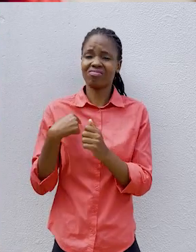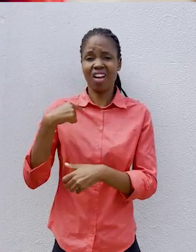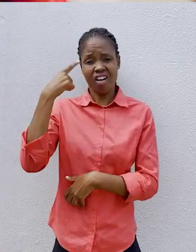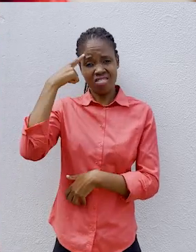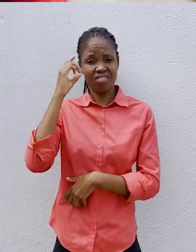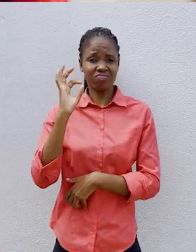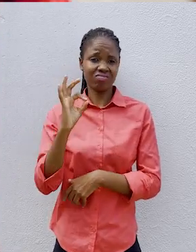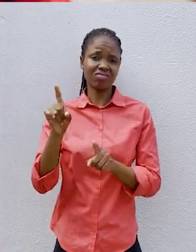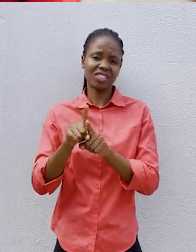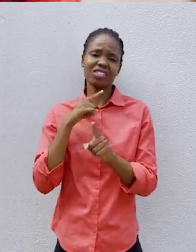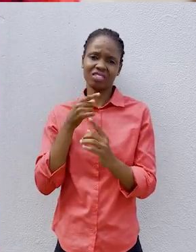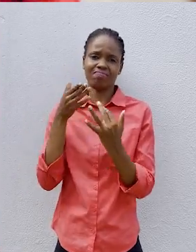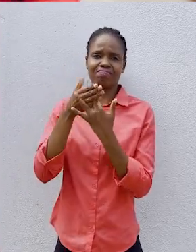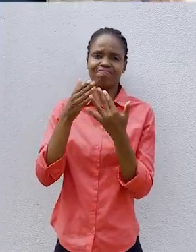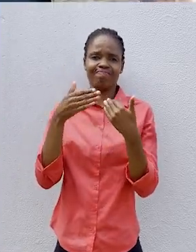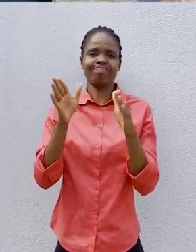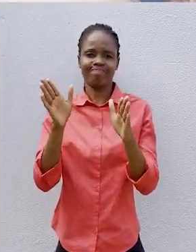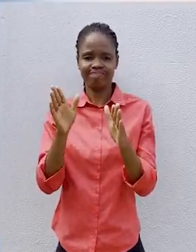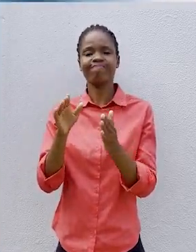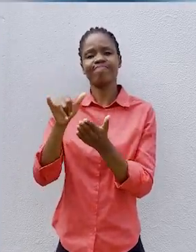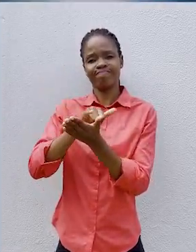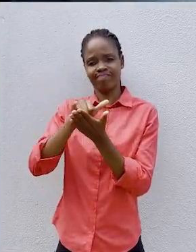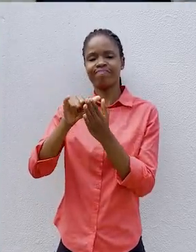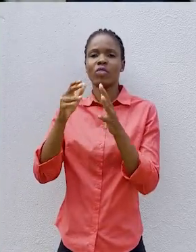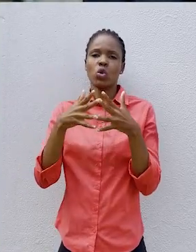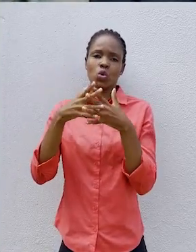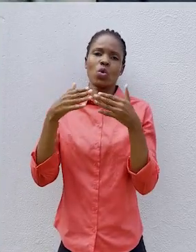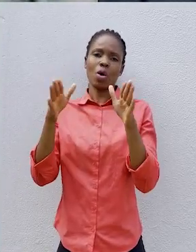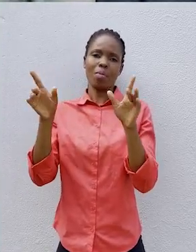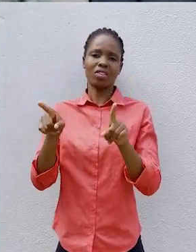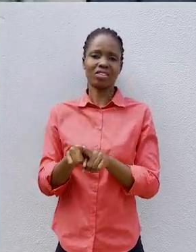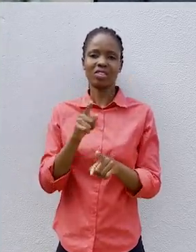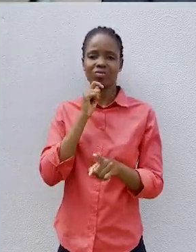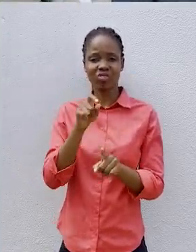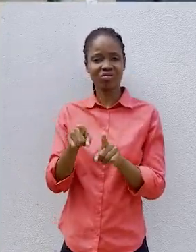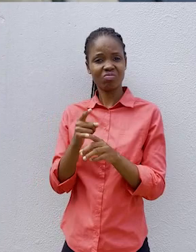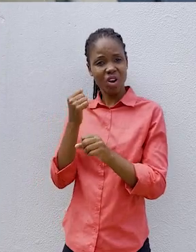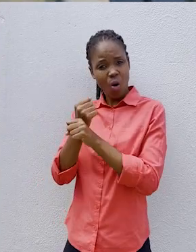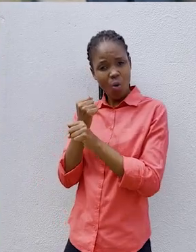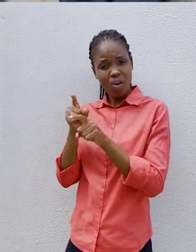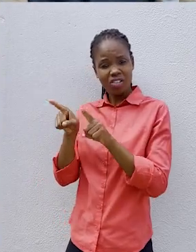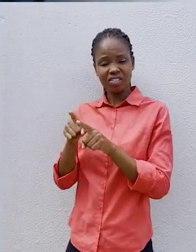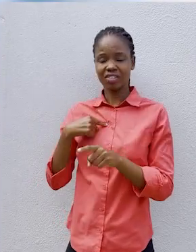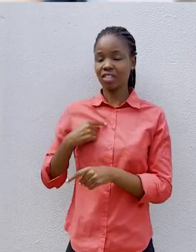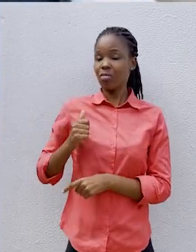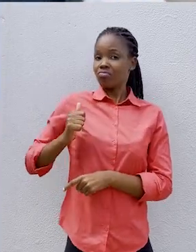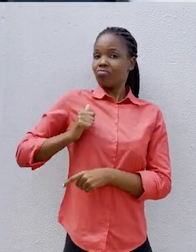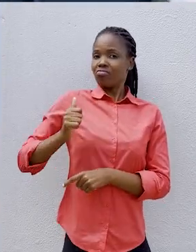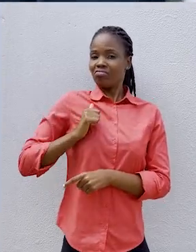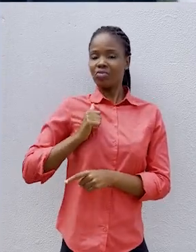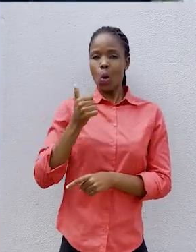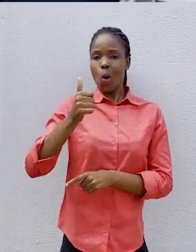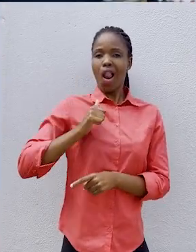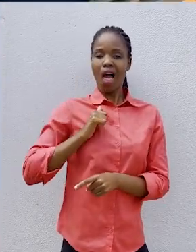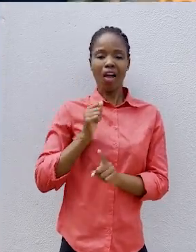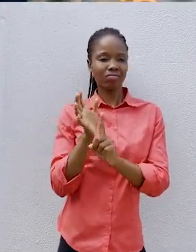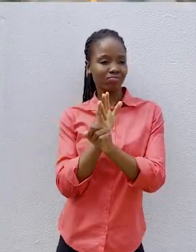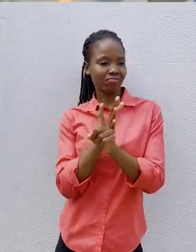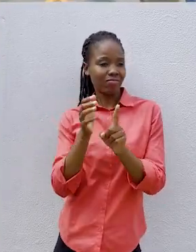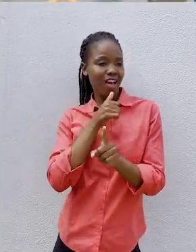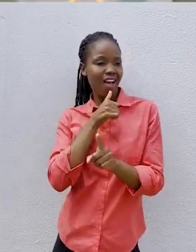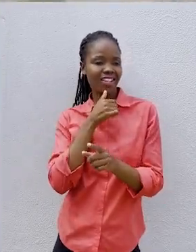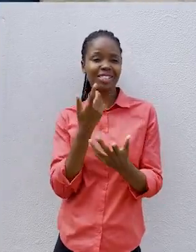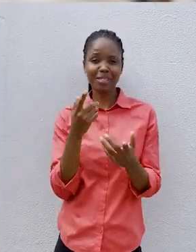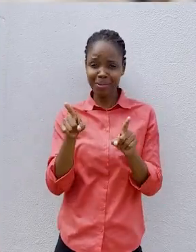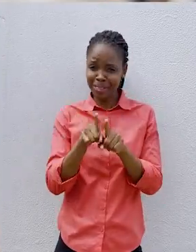I think it's a great intro to the US market. Okay. So charm, is it working this side as much as it works that side? Charm is charm.